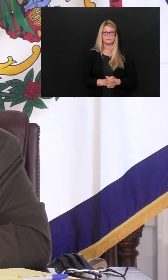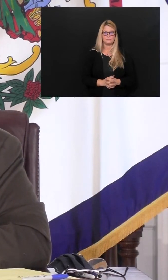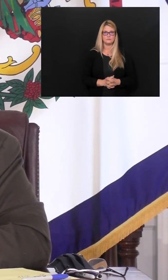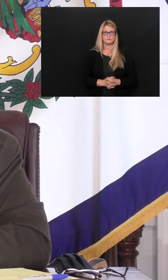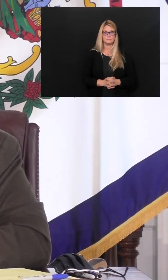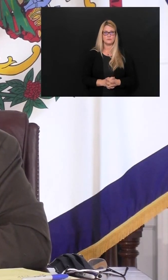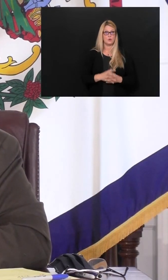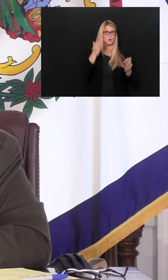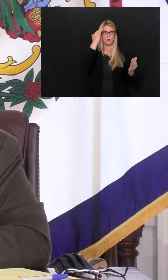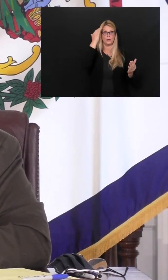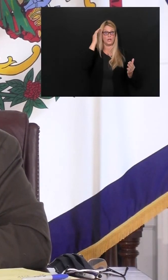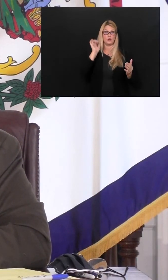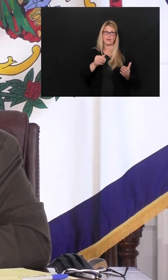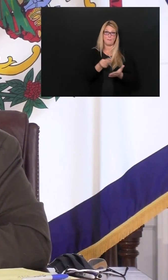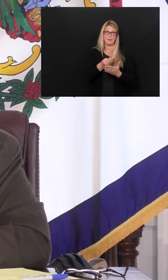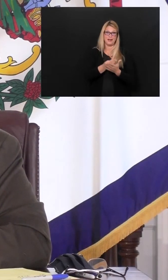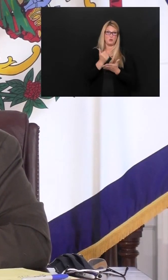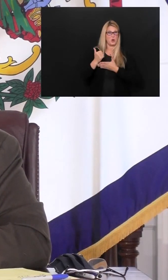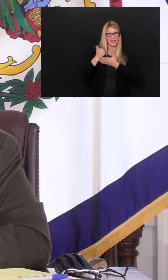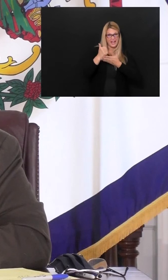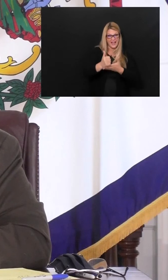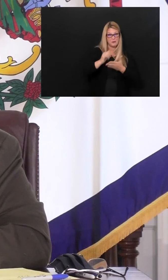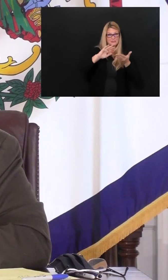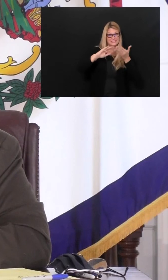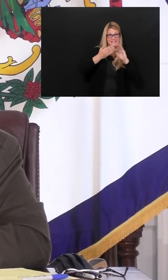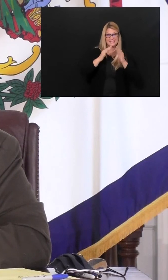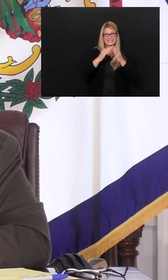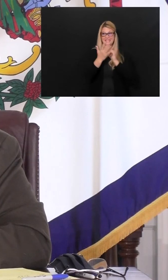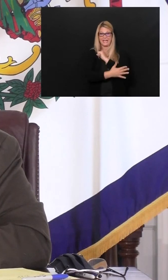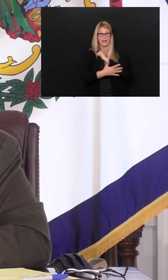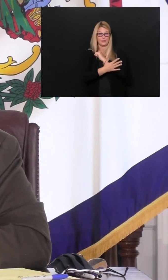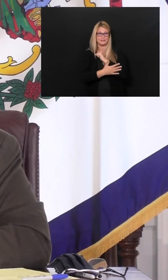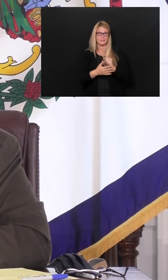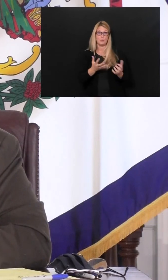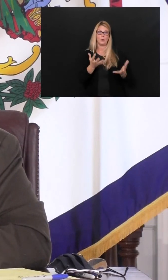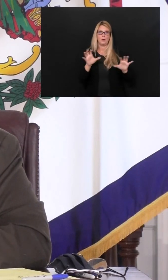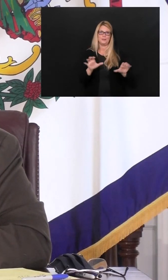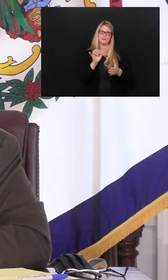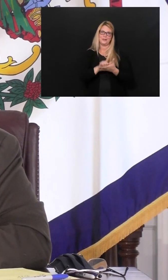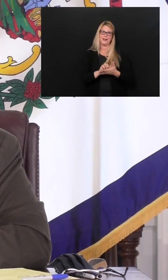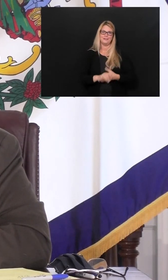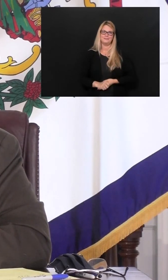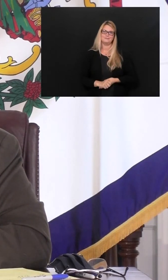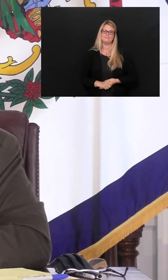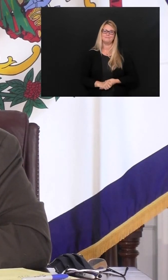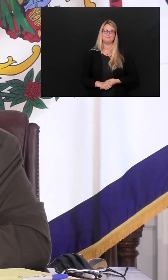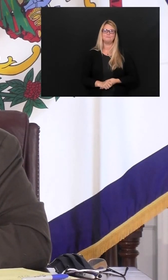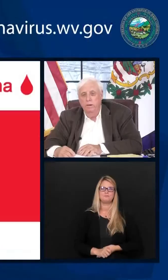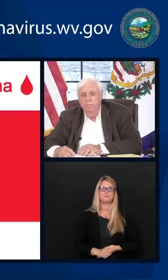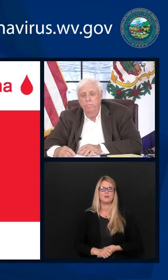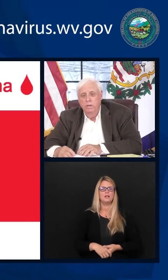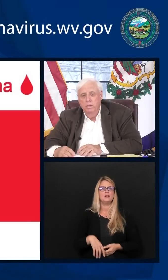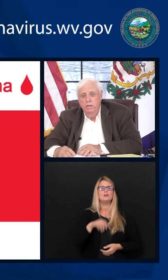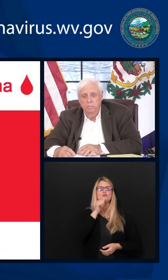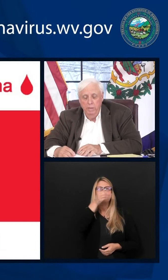backstop and help for our cities and counties, and we're really delighted to be able to do that. I encourage you about giving